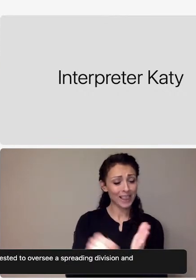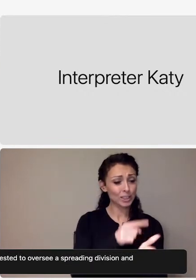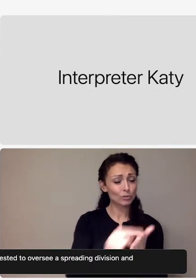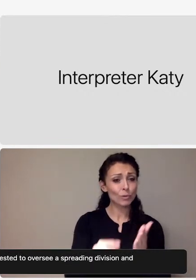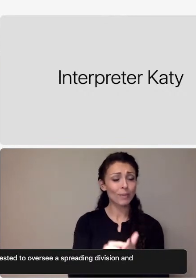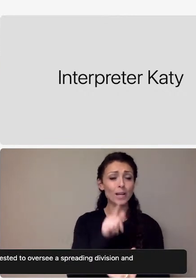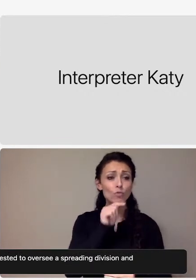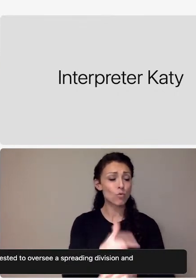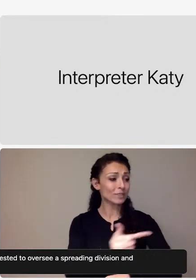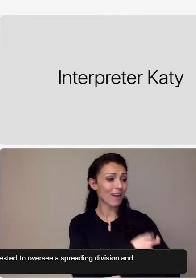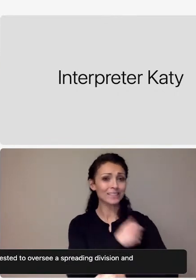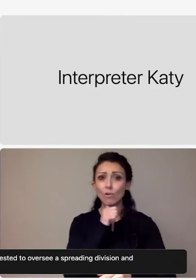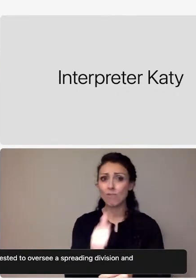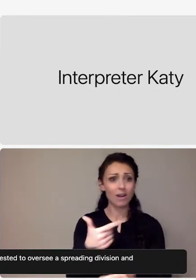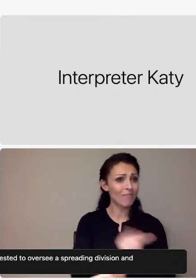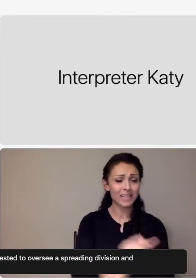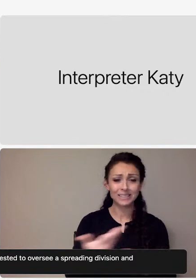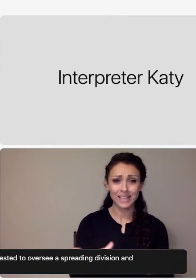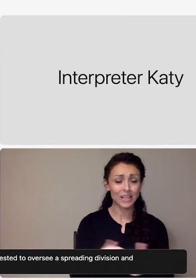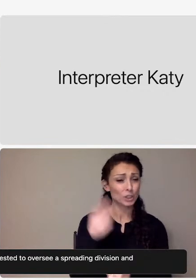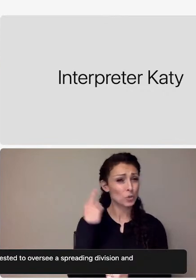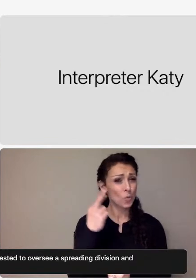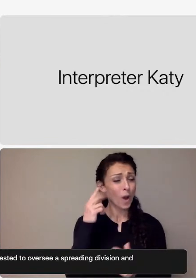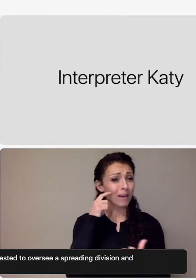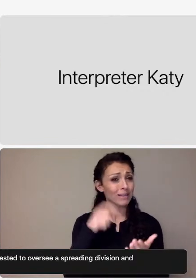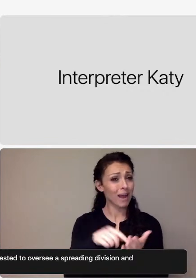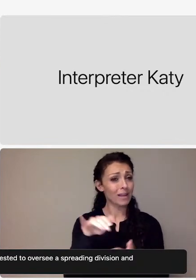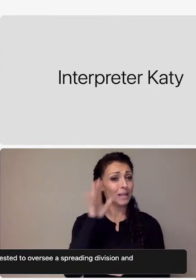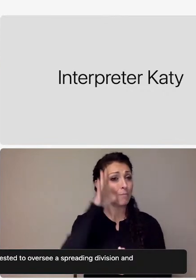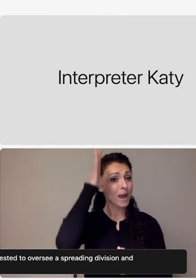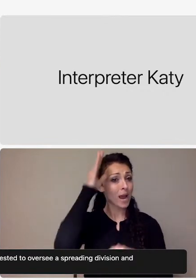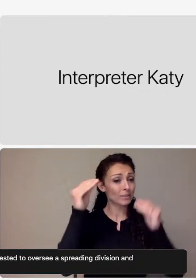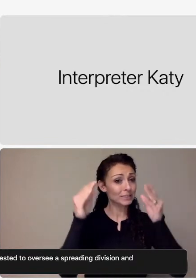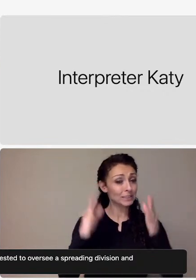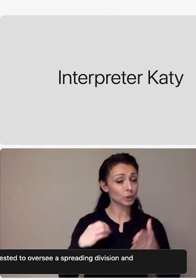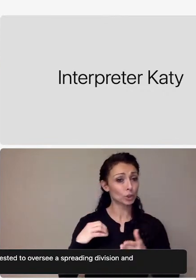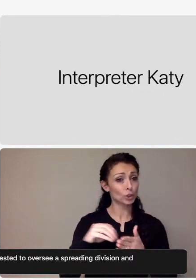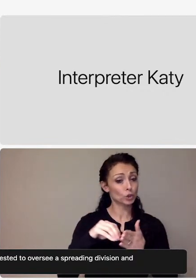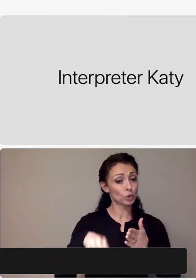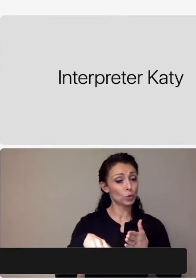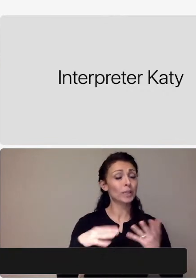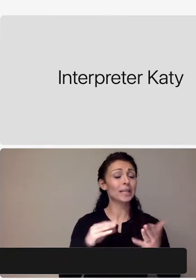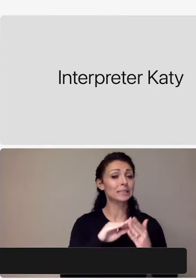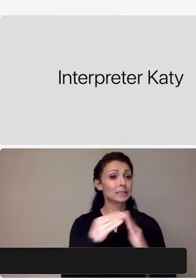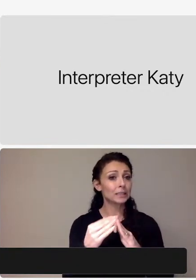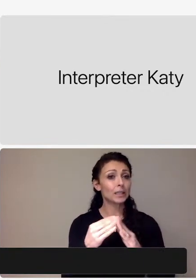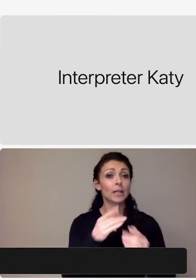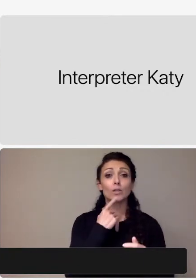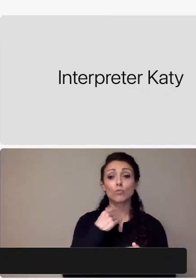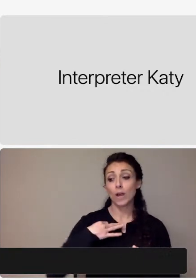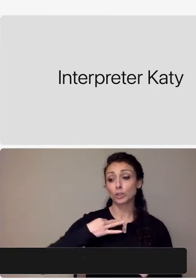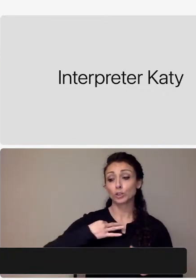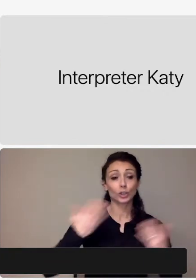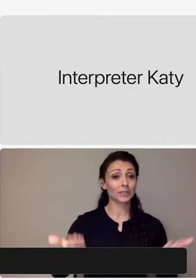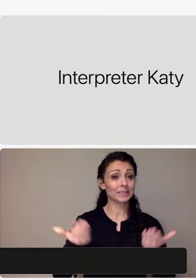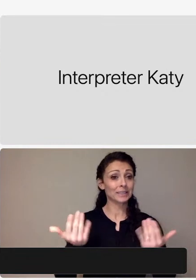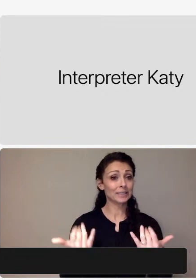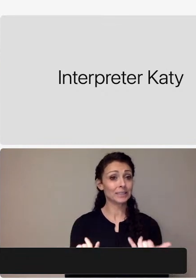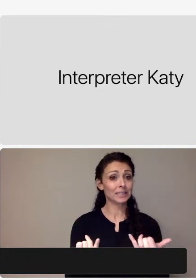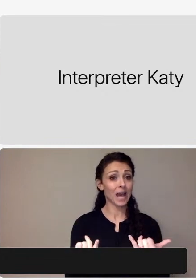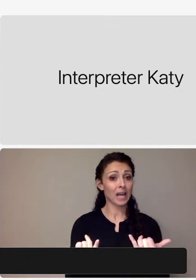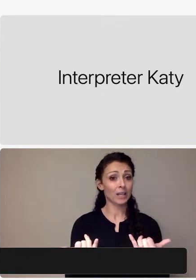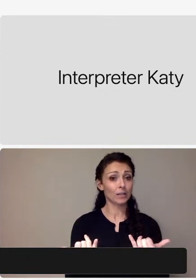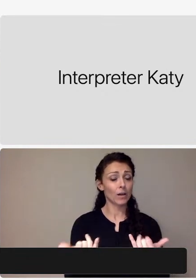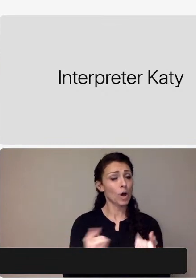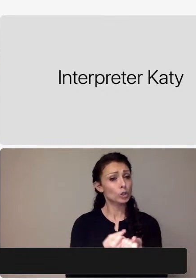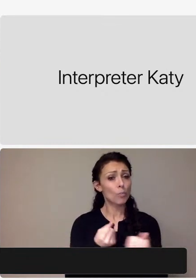unvaccinated do you realize that parents teachers students community members in red shirts here today are in support of medical